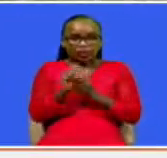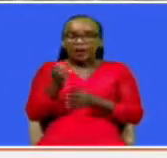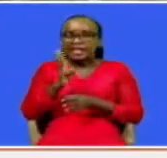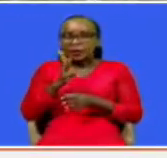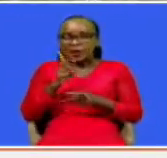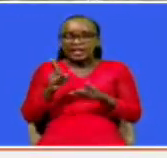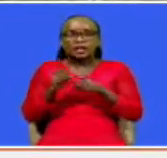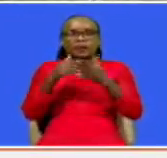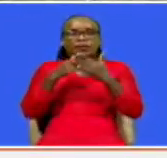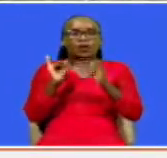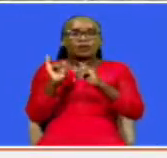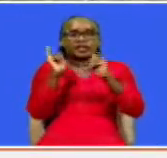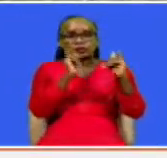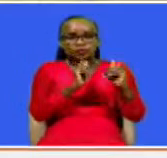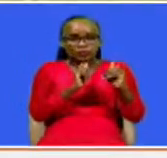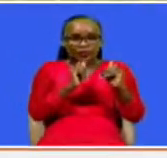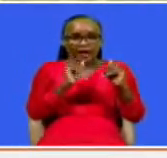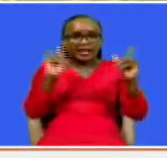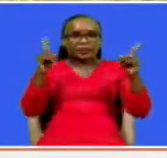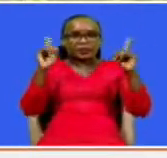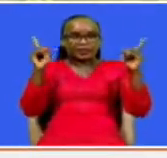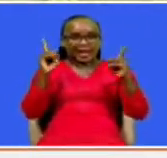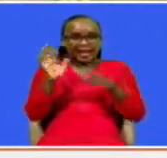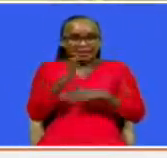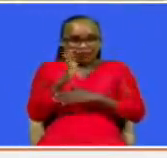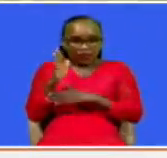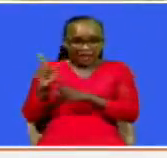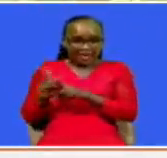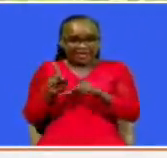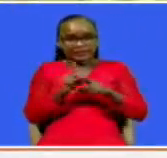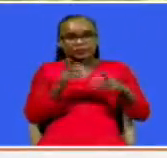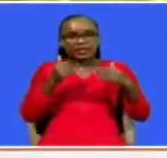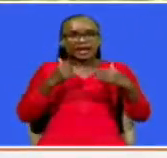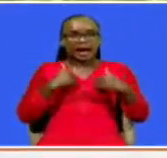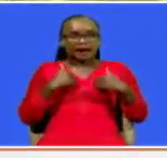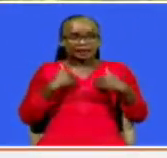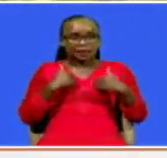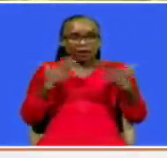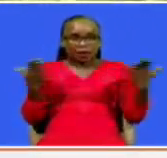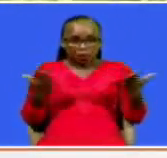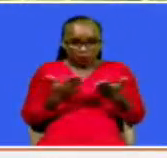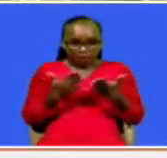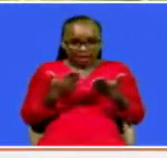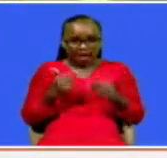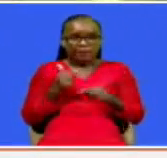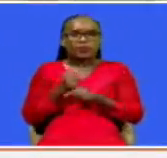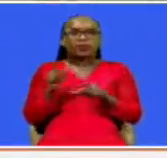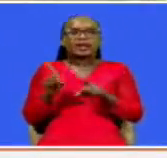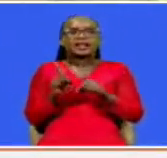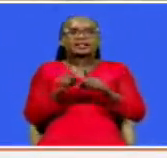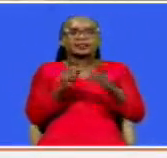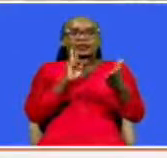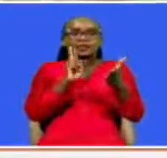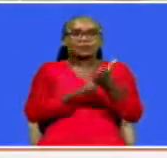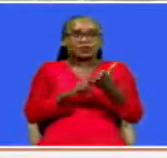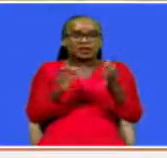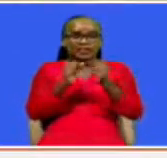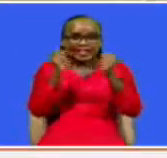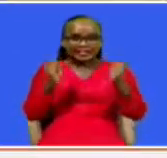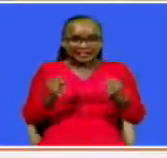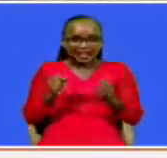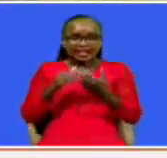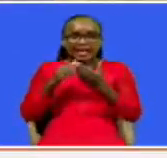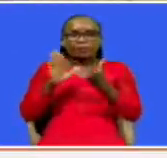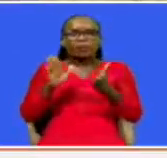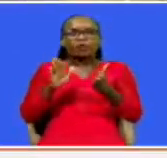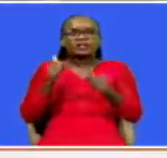was introduced to increase forest cover. The system has in the past been riddled with abuse, with reports pointing that the system is the